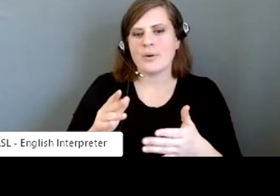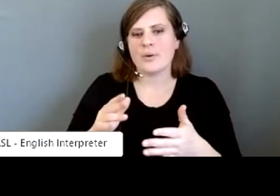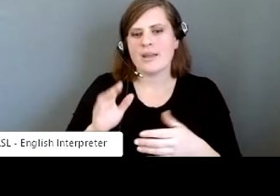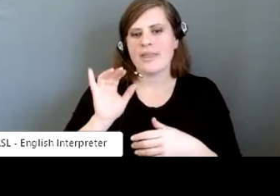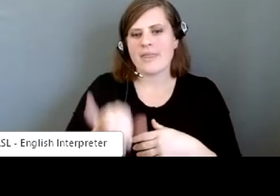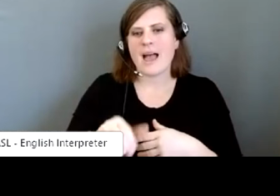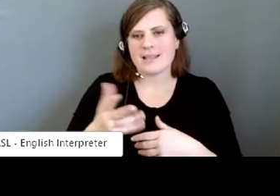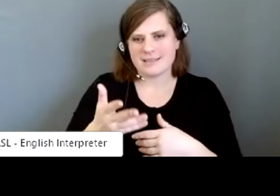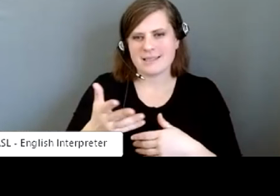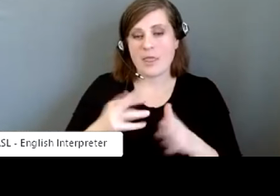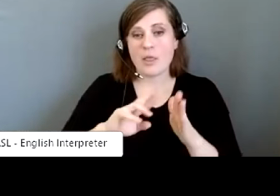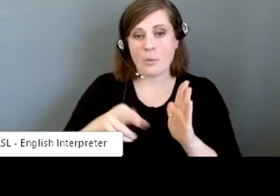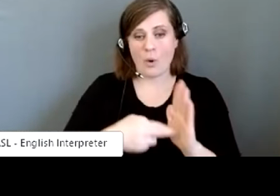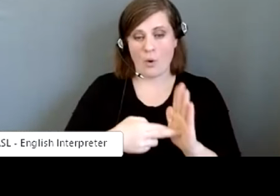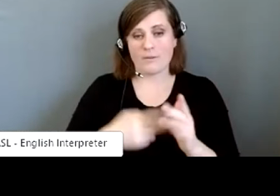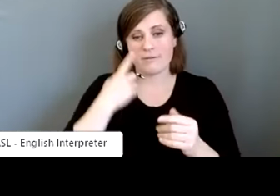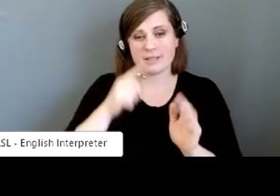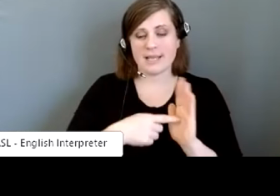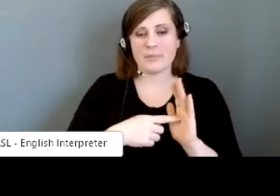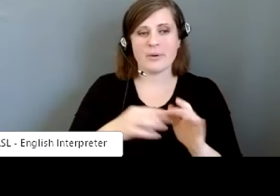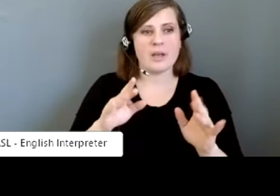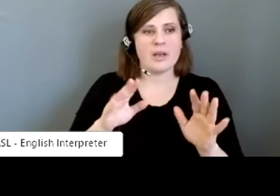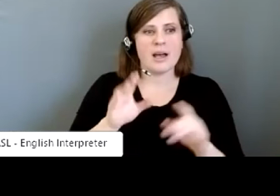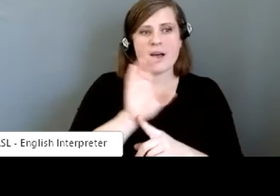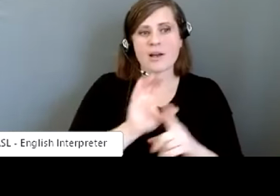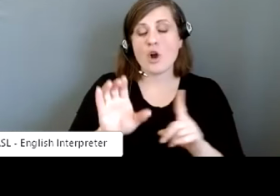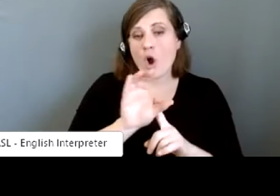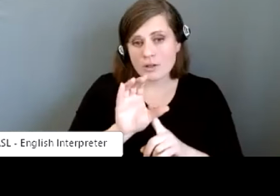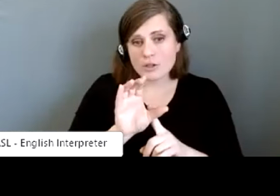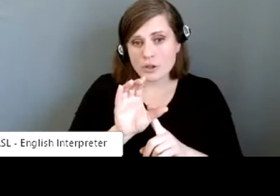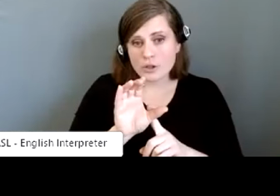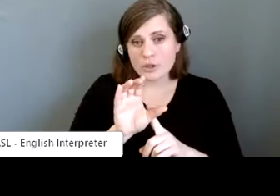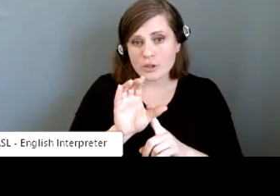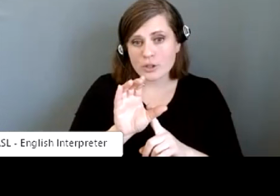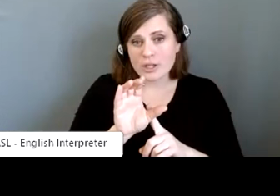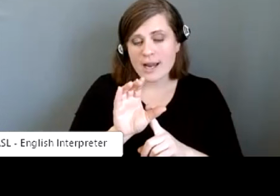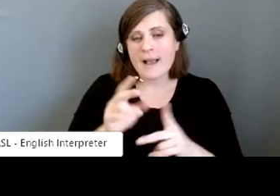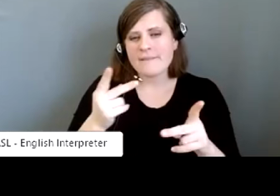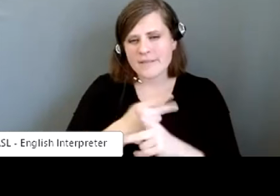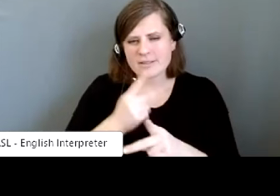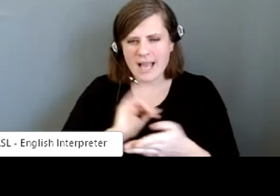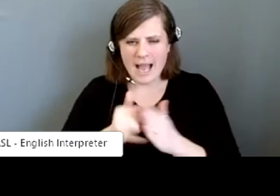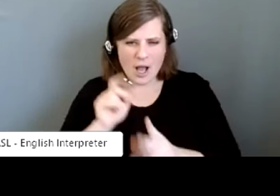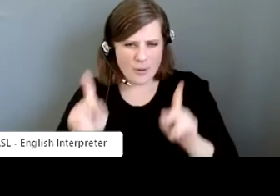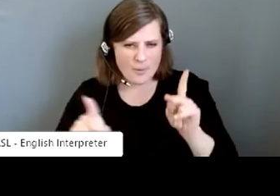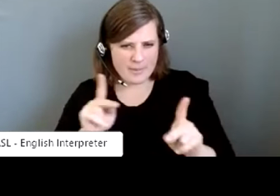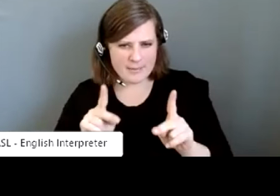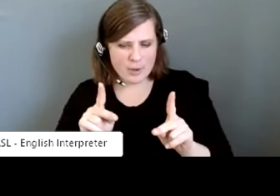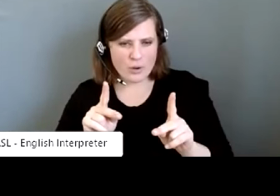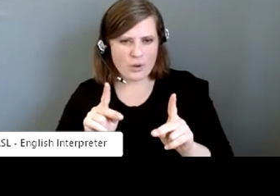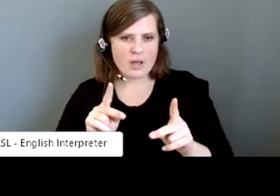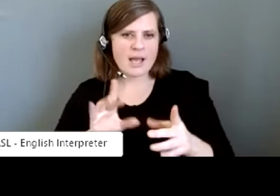that plays. So what is known is that culture significantly determines how people experience